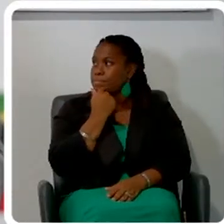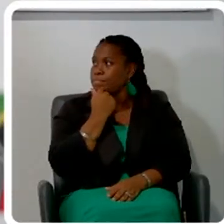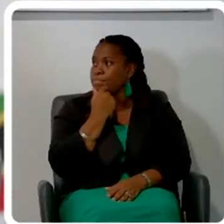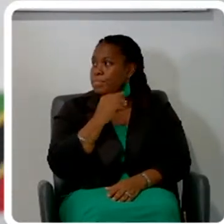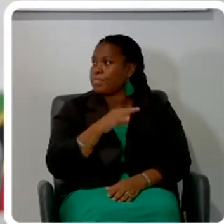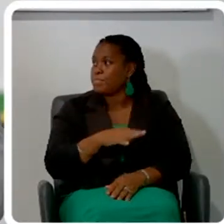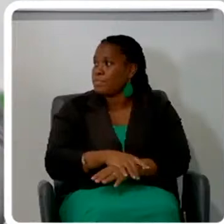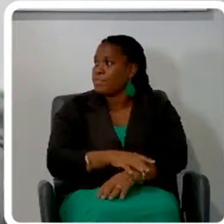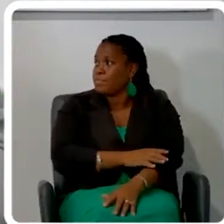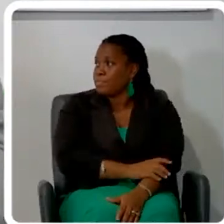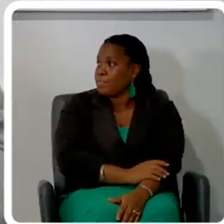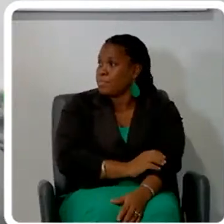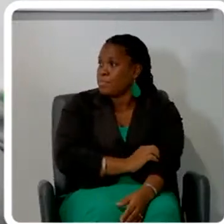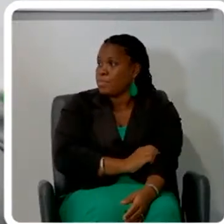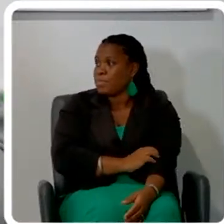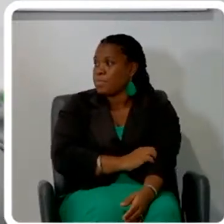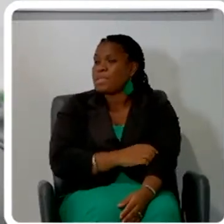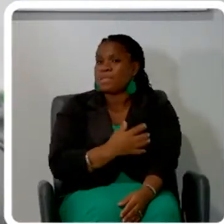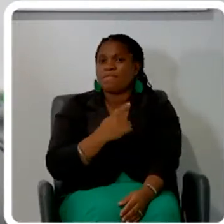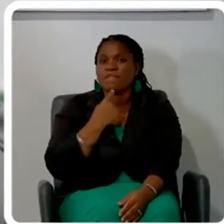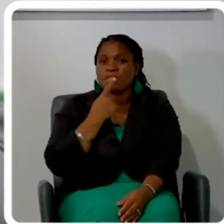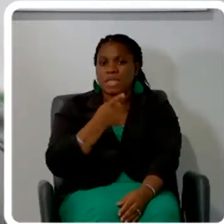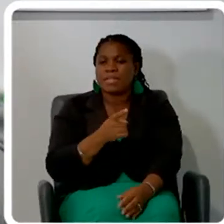your questions. Okay, good.